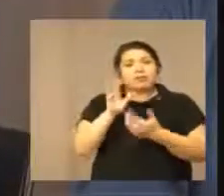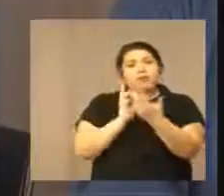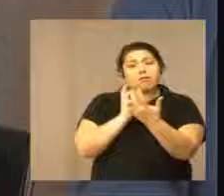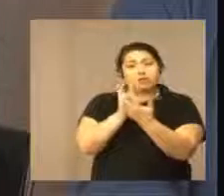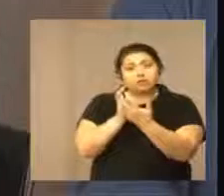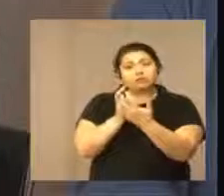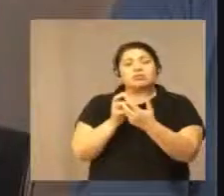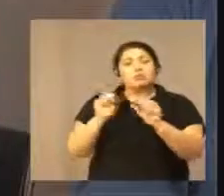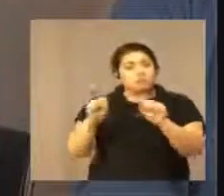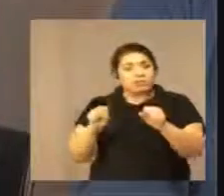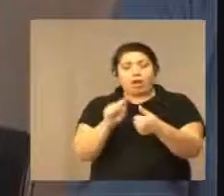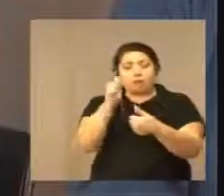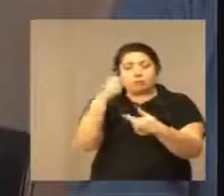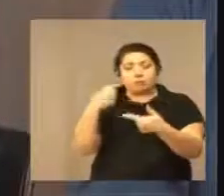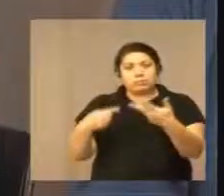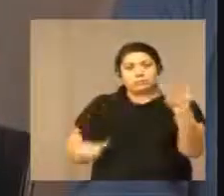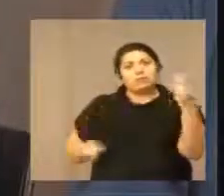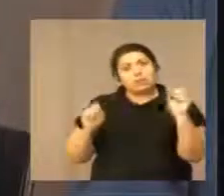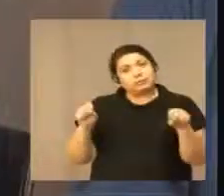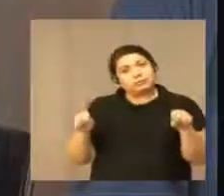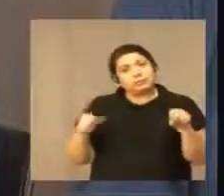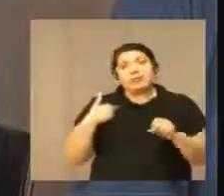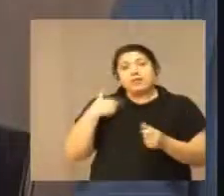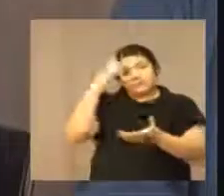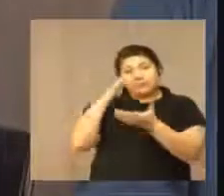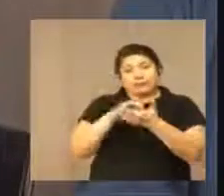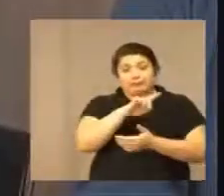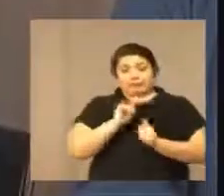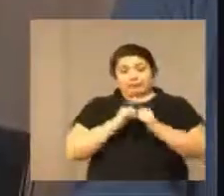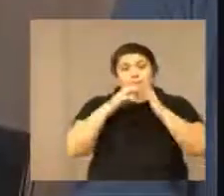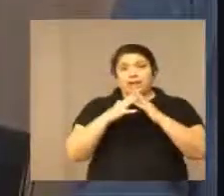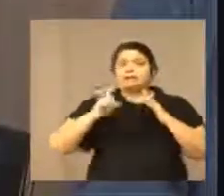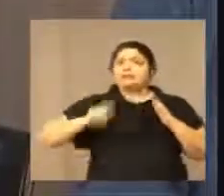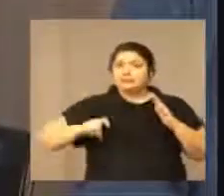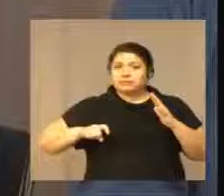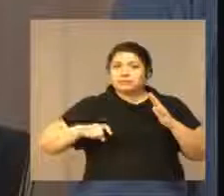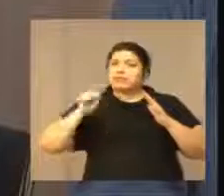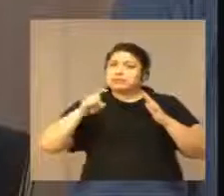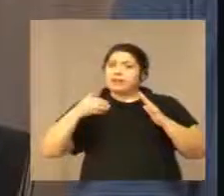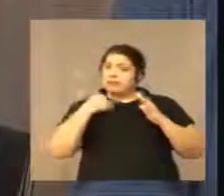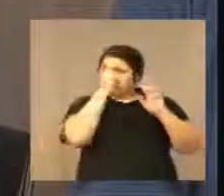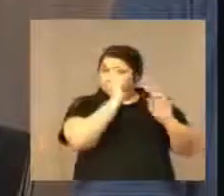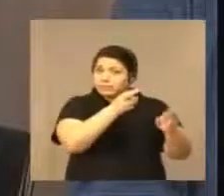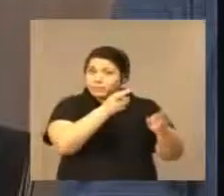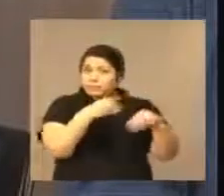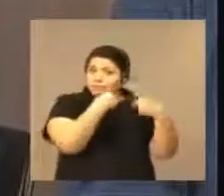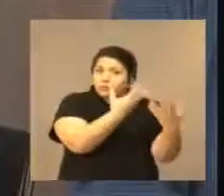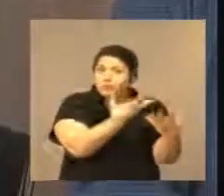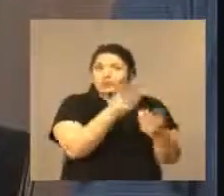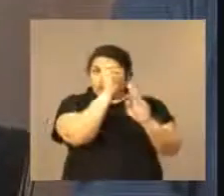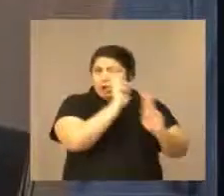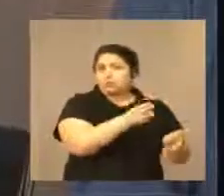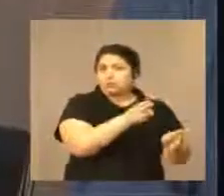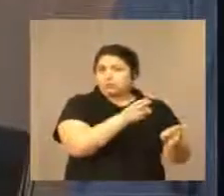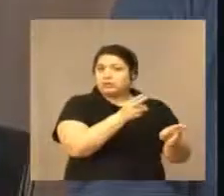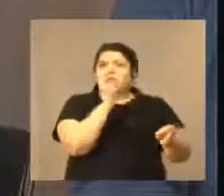accommodations and the kinds of, I believe, things that need to be in place or need to be respected and honored in order for a successful